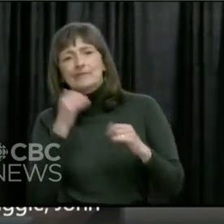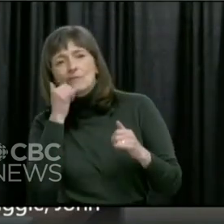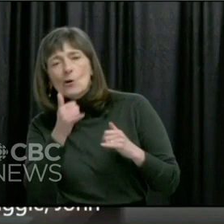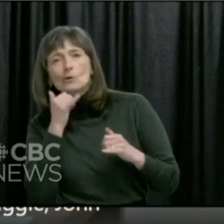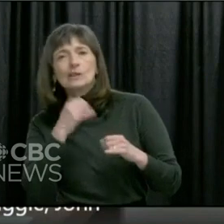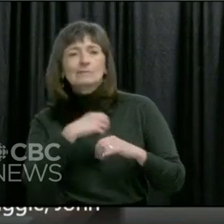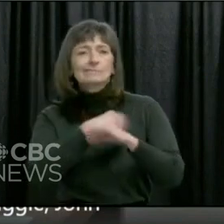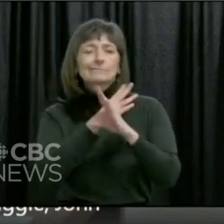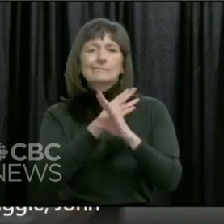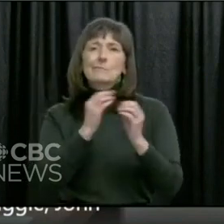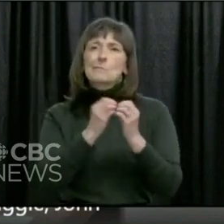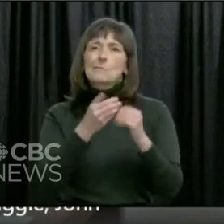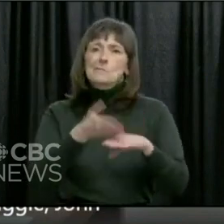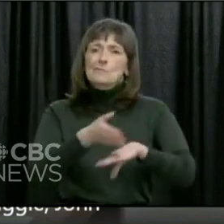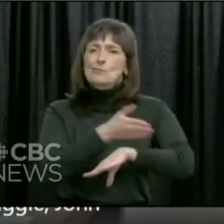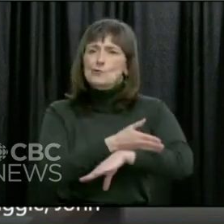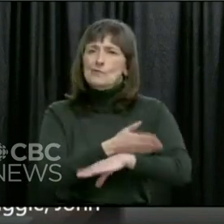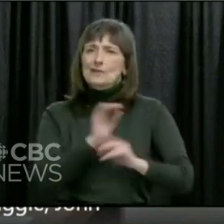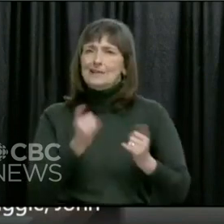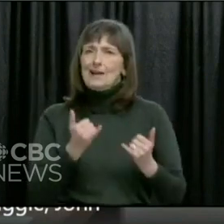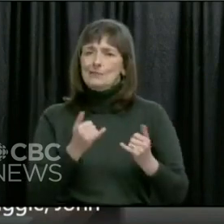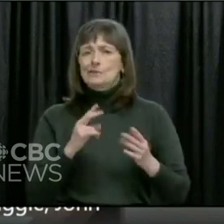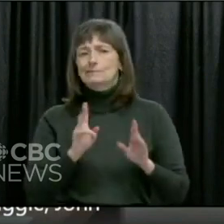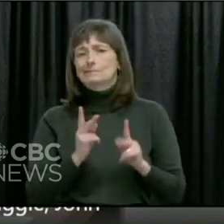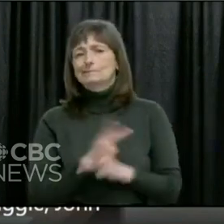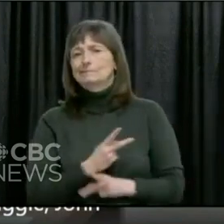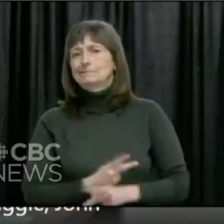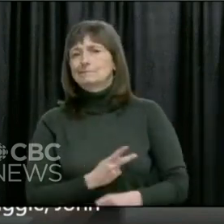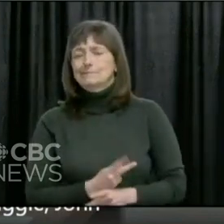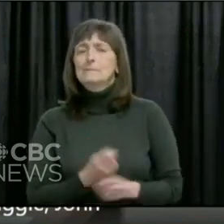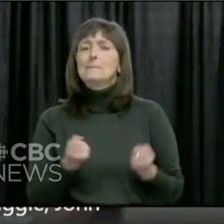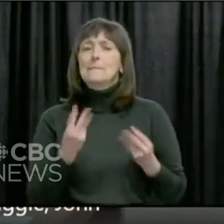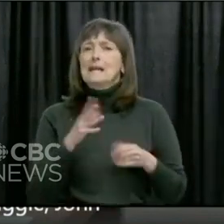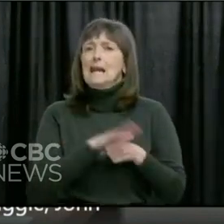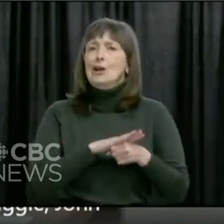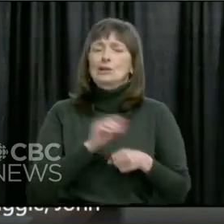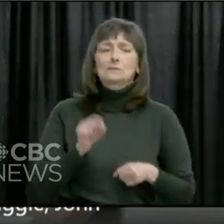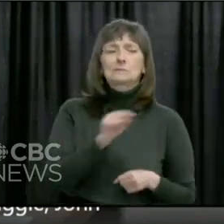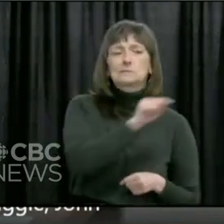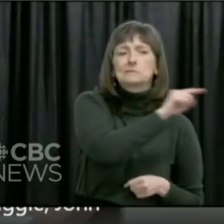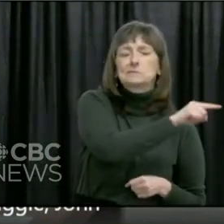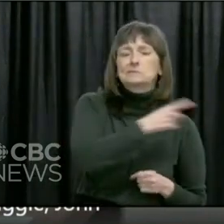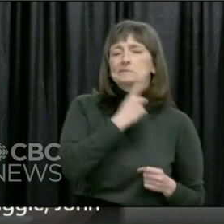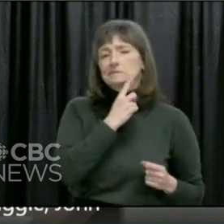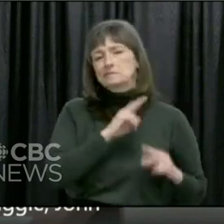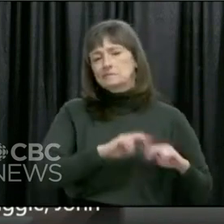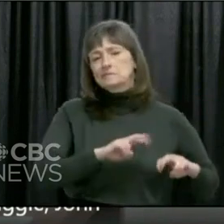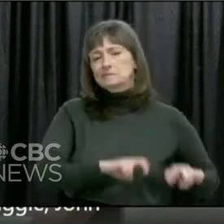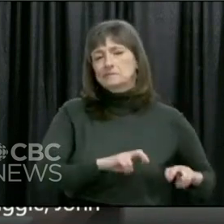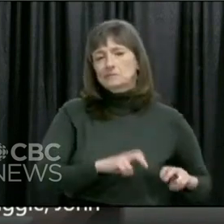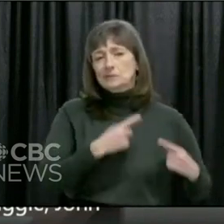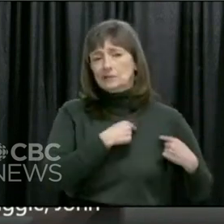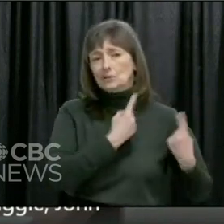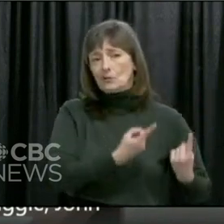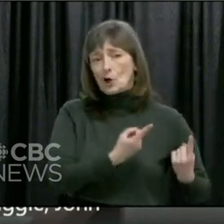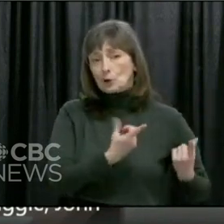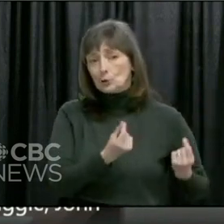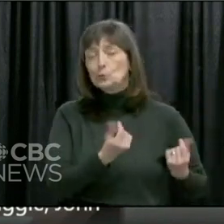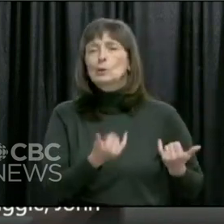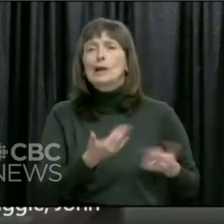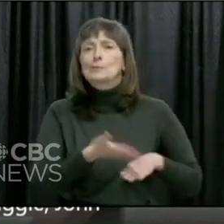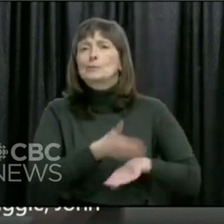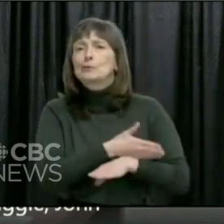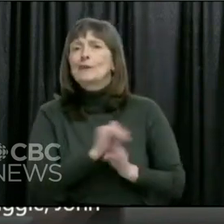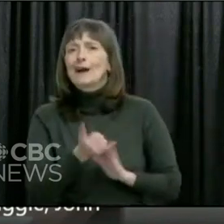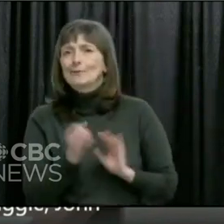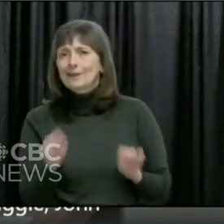it easier. And I think there's a lot of jurisdictions that are evaluating what they have managed to achieve. I think one of